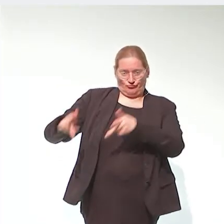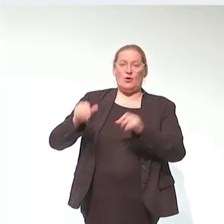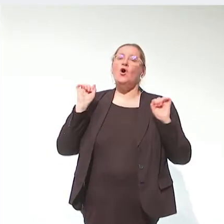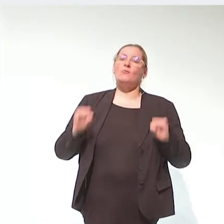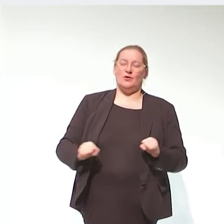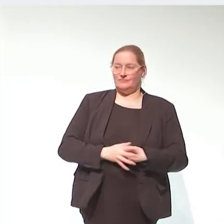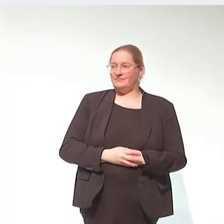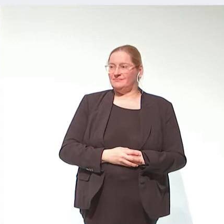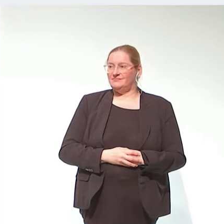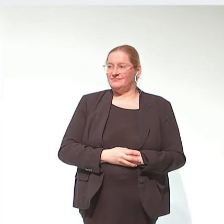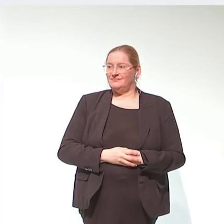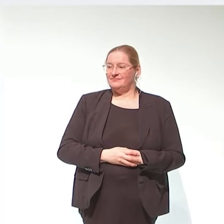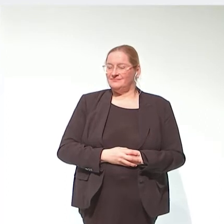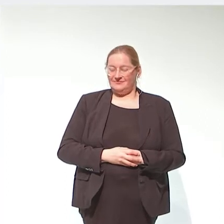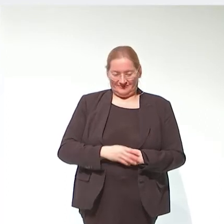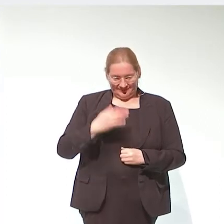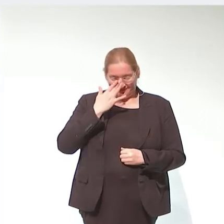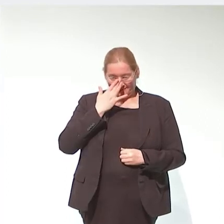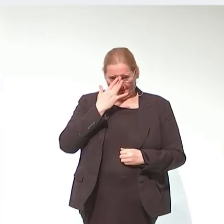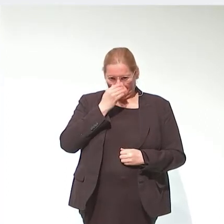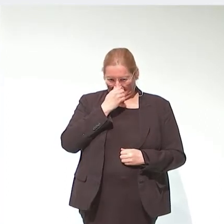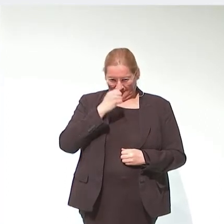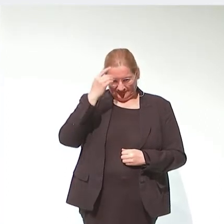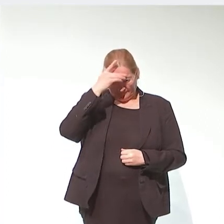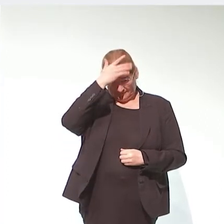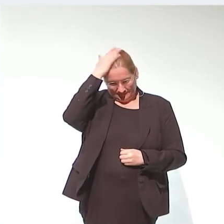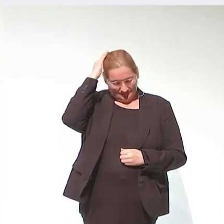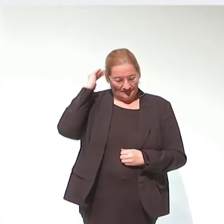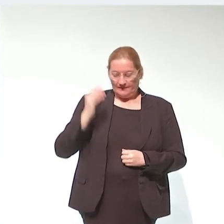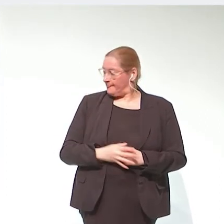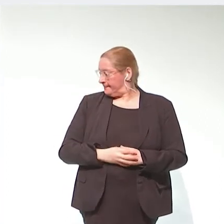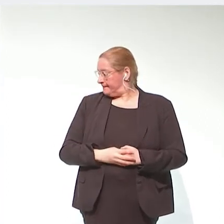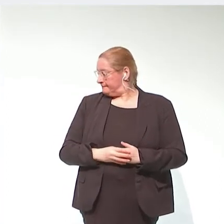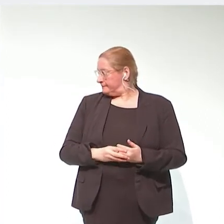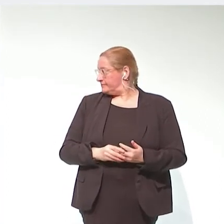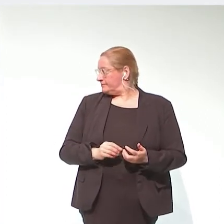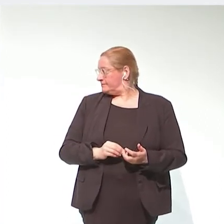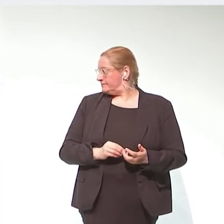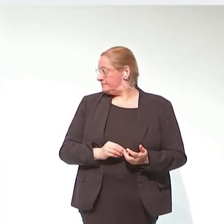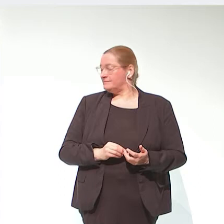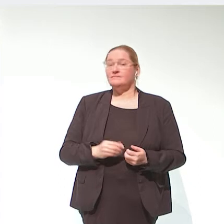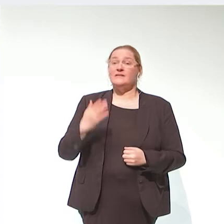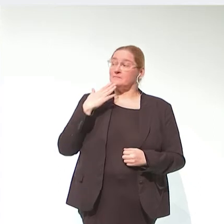I'm going to get my service dog out of the way so you can wheel in easily.